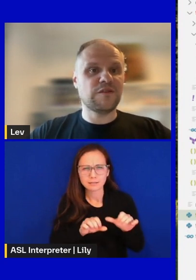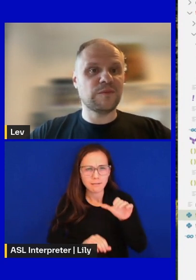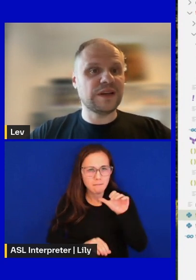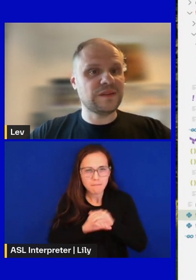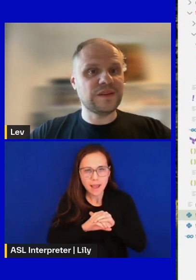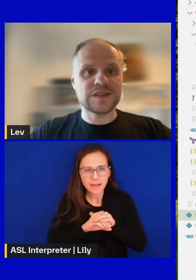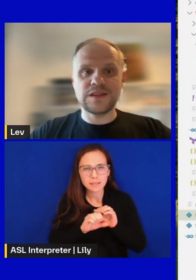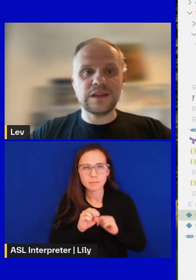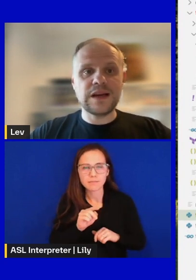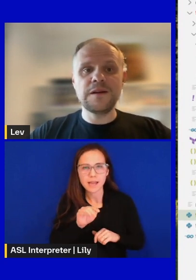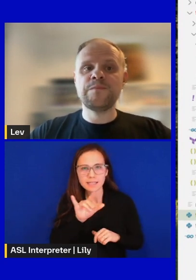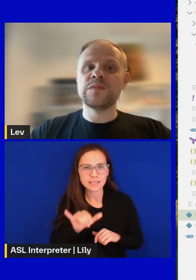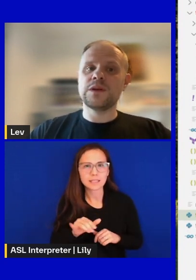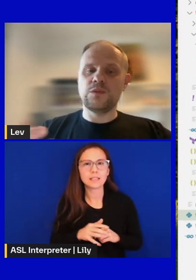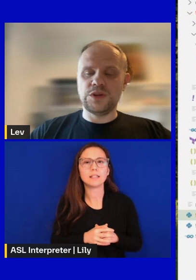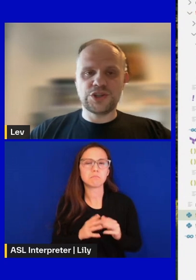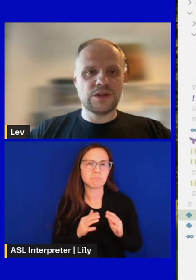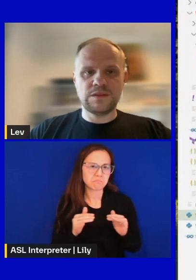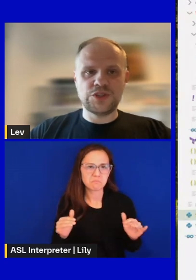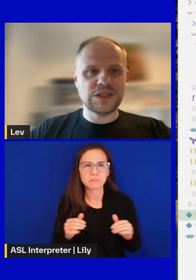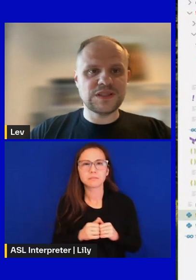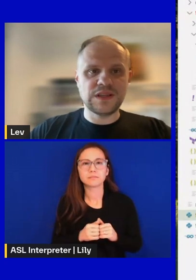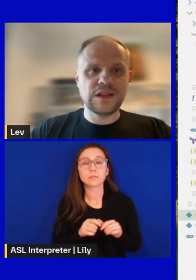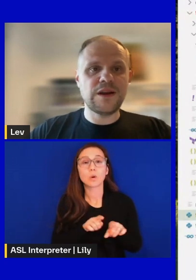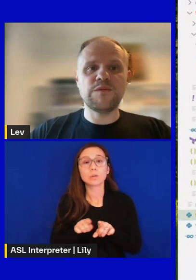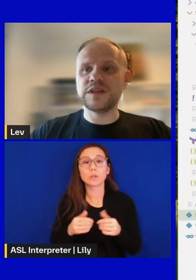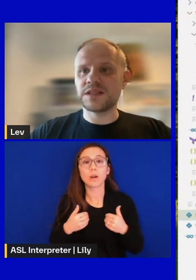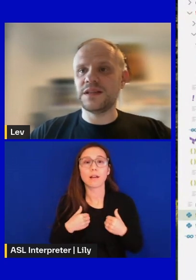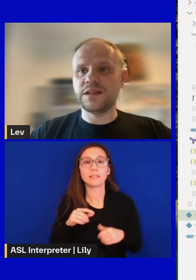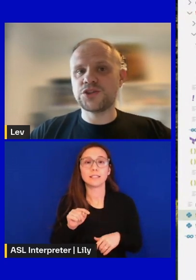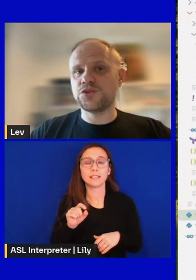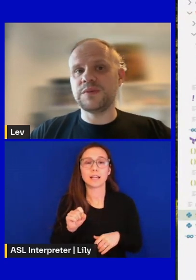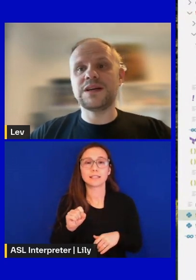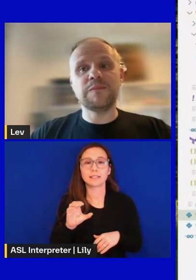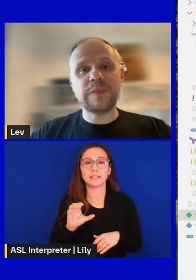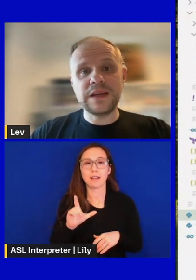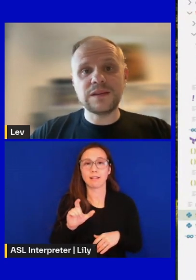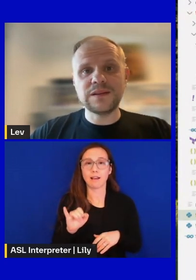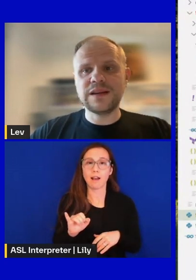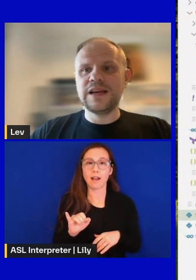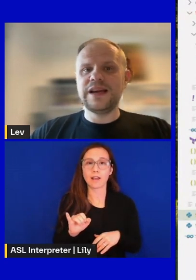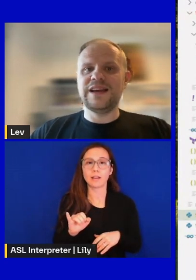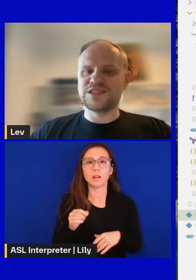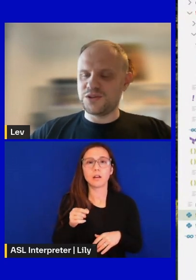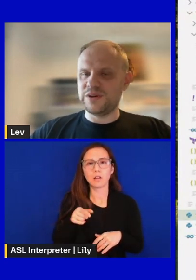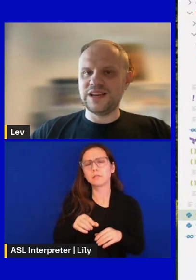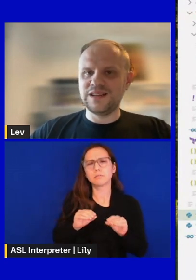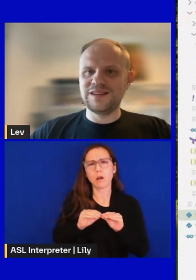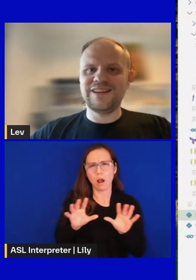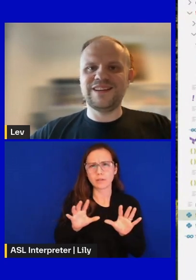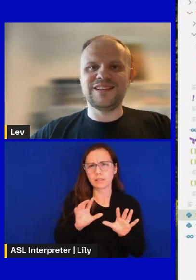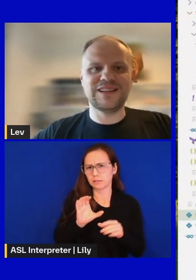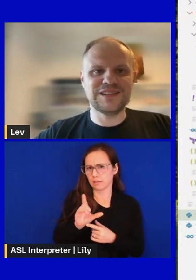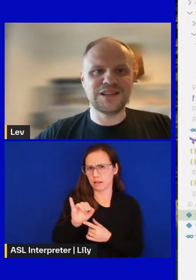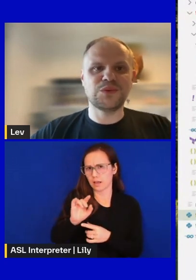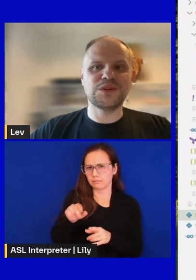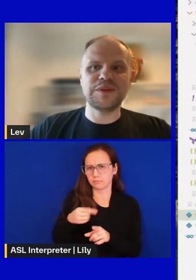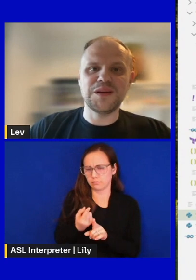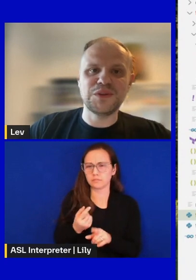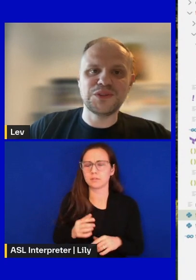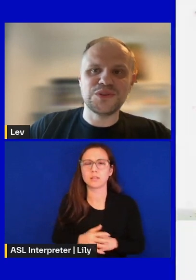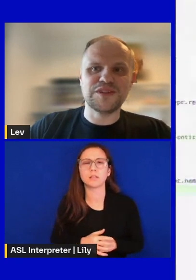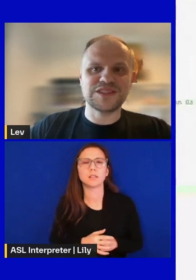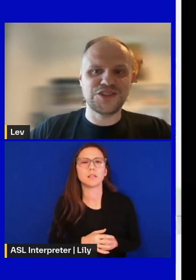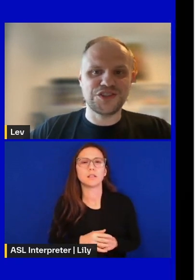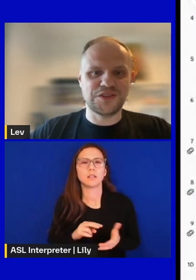Then I have my TSCLI, which just a CLI. Obviously, this should be compiled. So again, the candidate won't